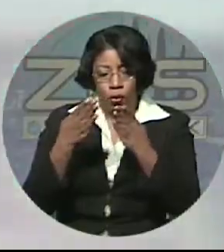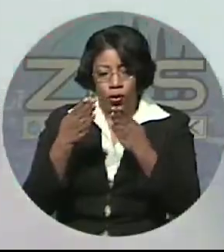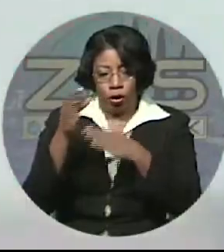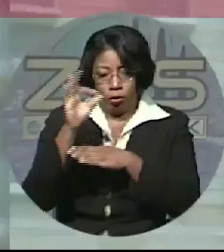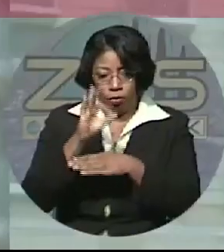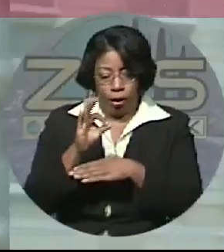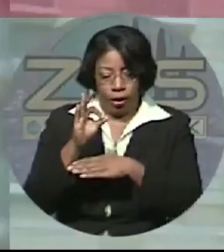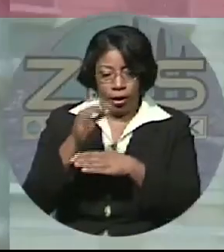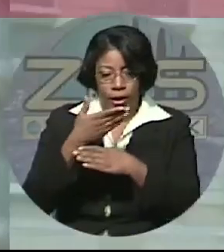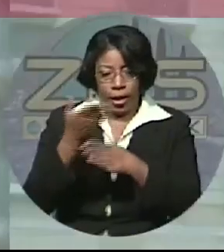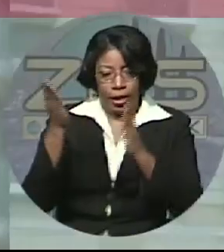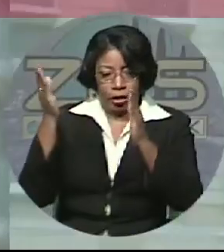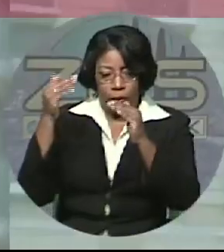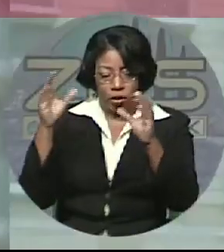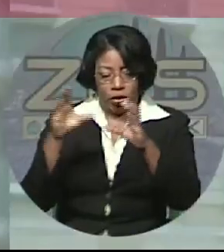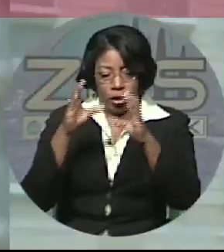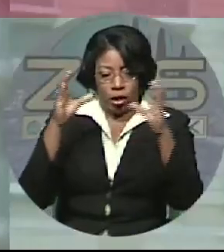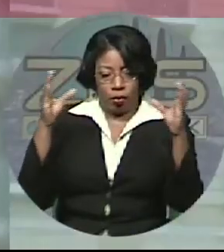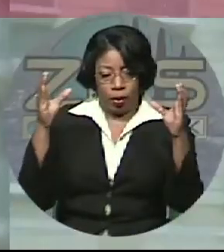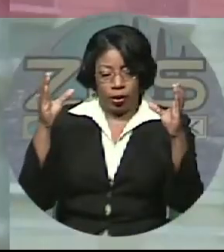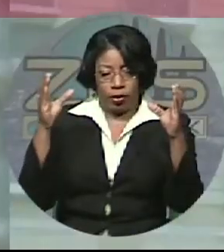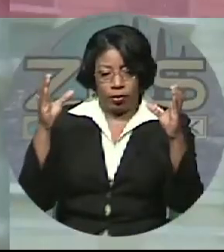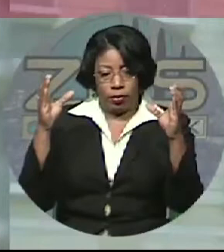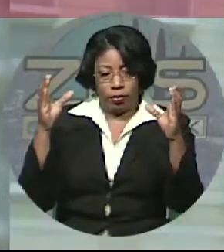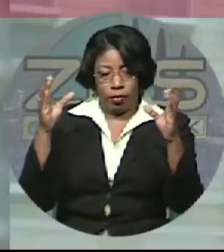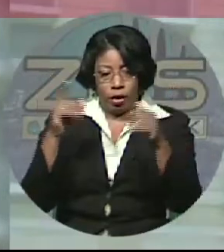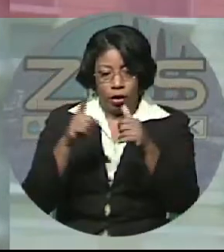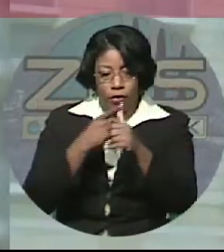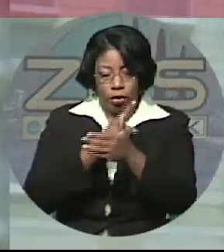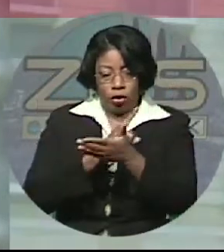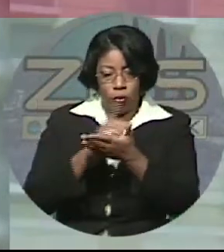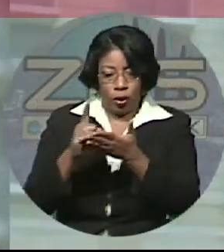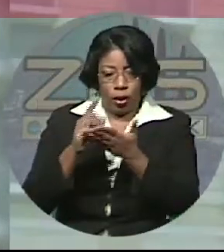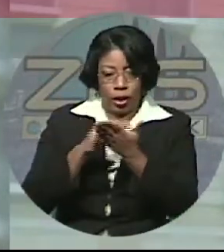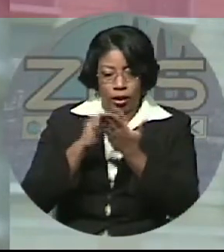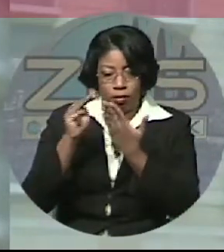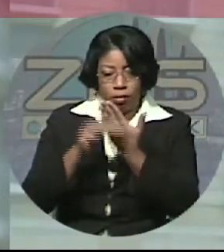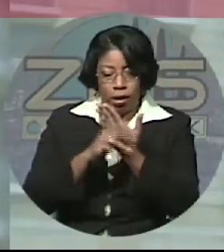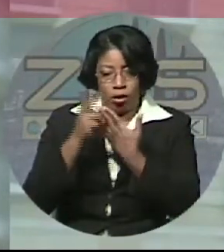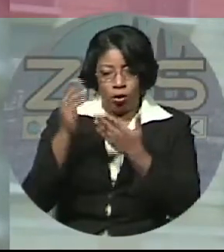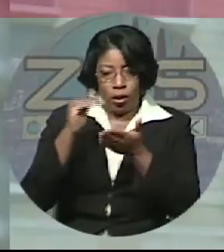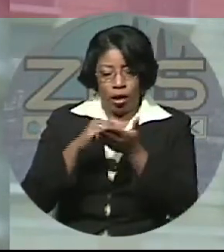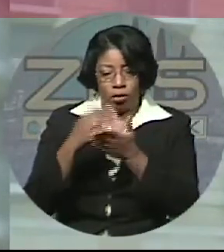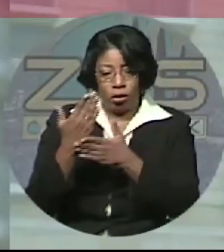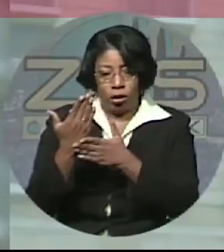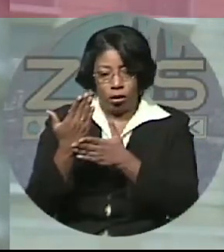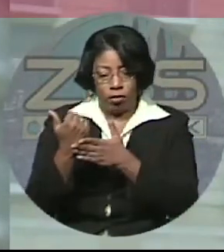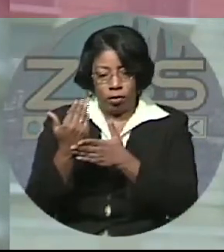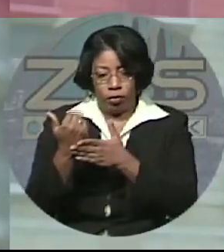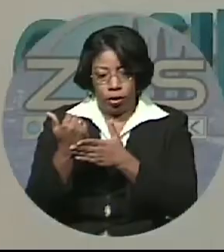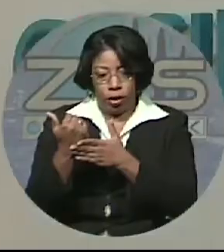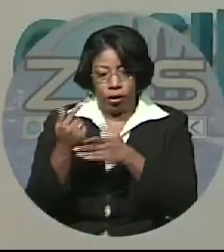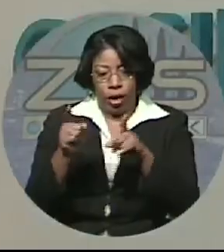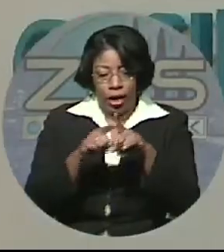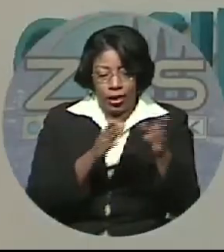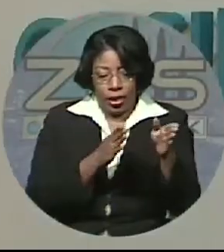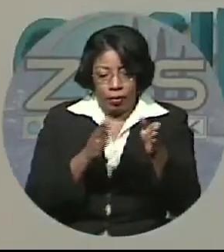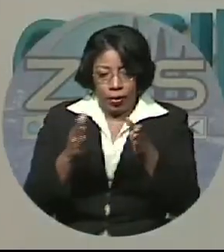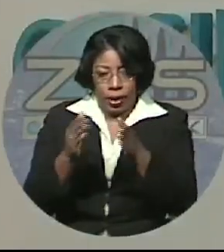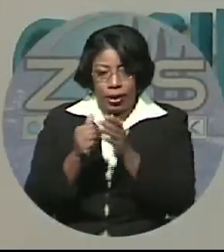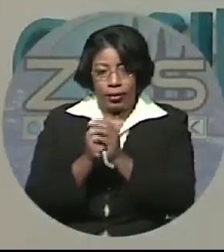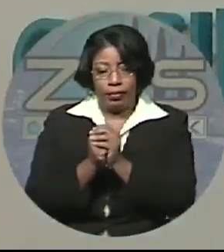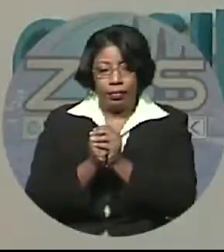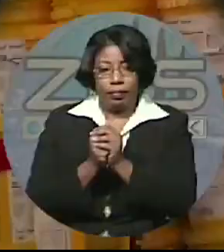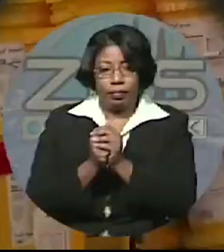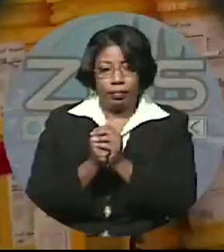Mar expects to celebrate its grand opening the first week of May 2015. As planned. The chairman of that letter, which